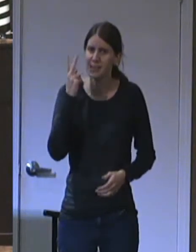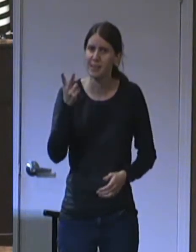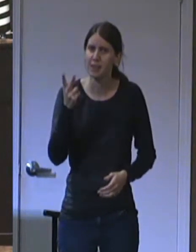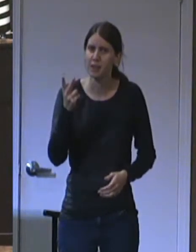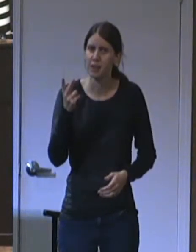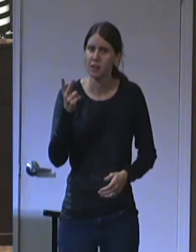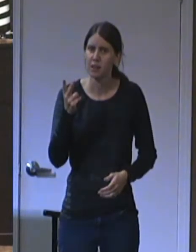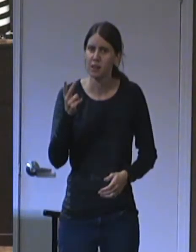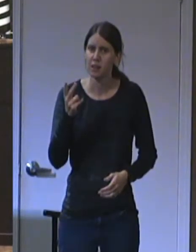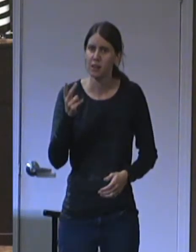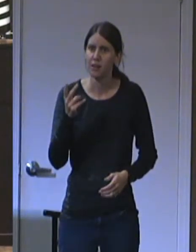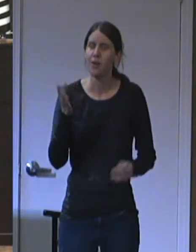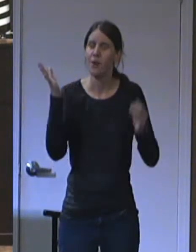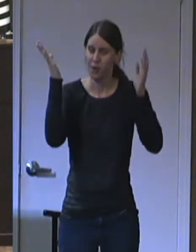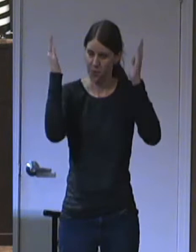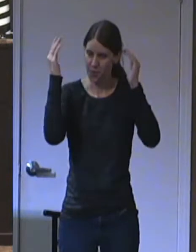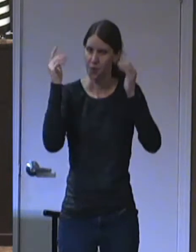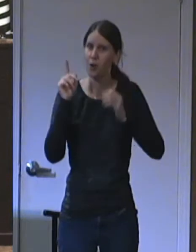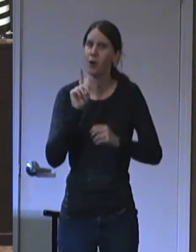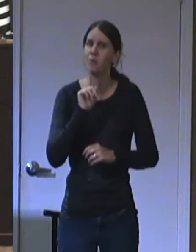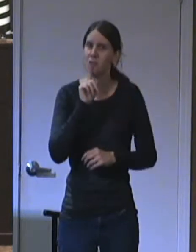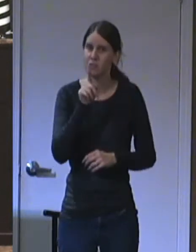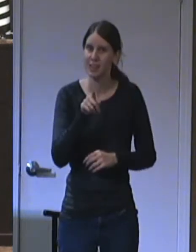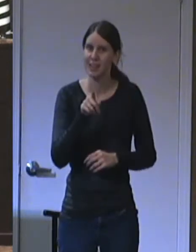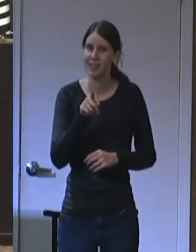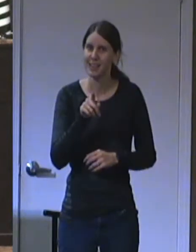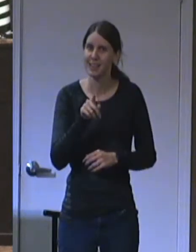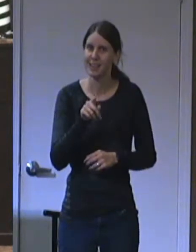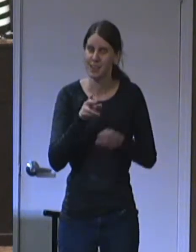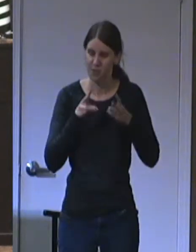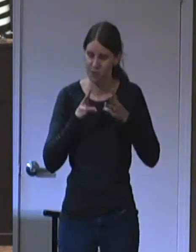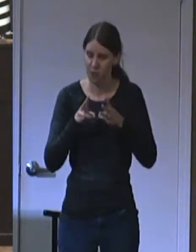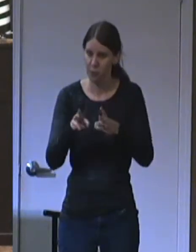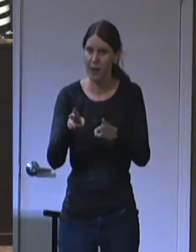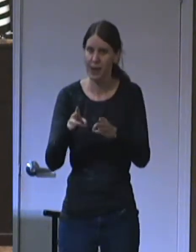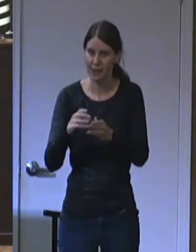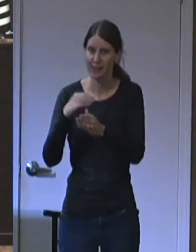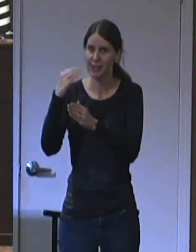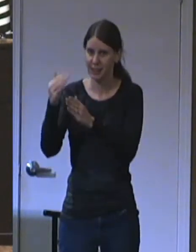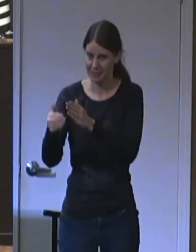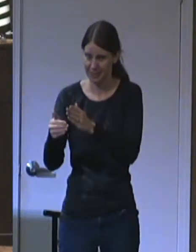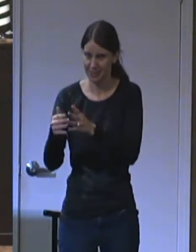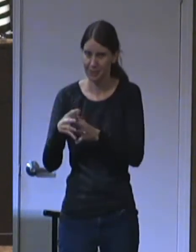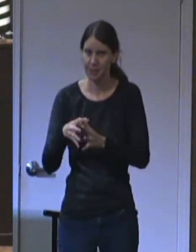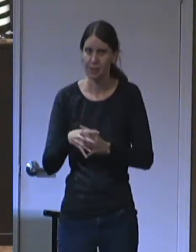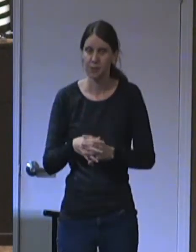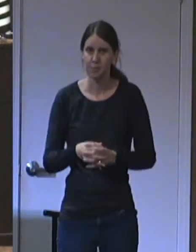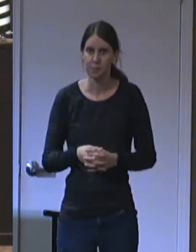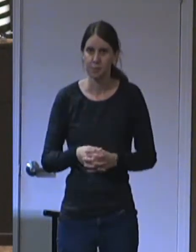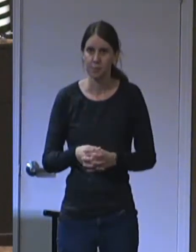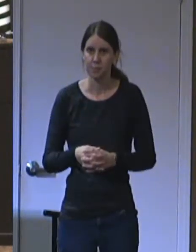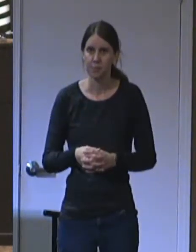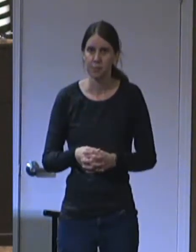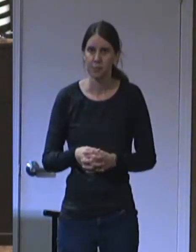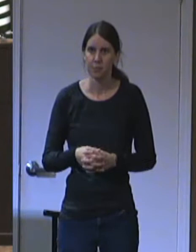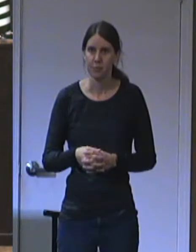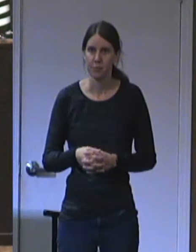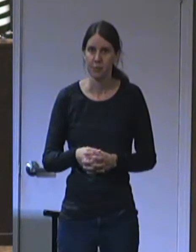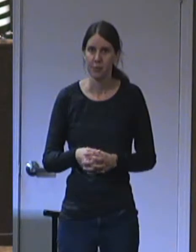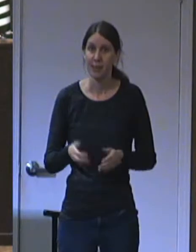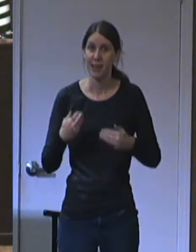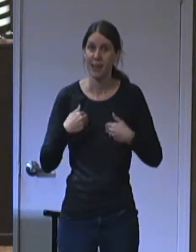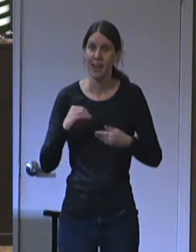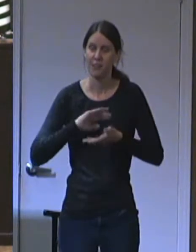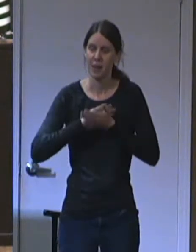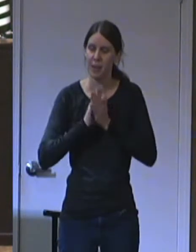that there was yet hope, that there was a way out, there was a way back to